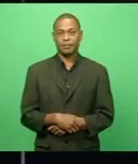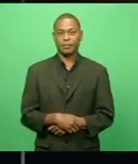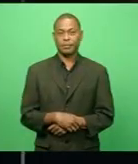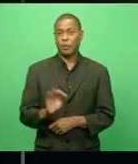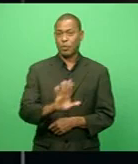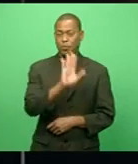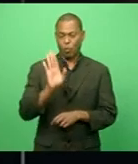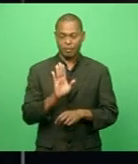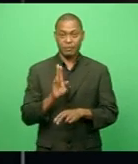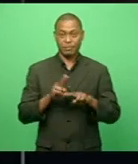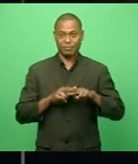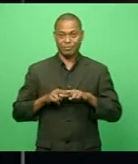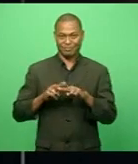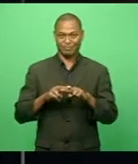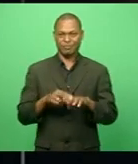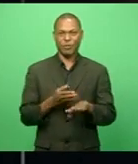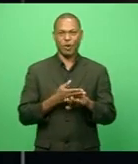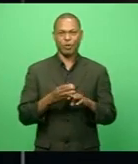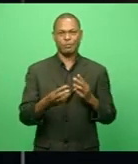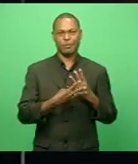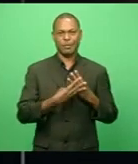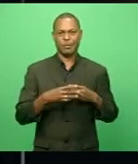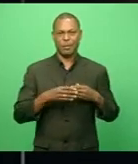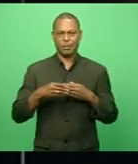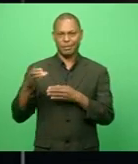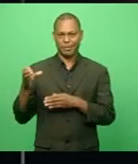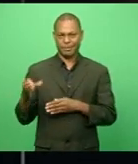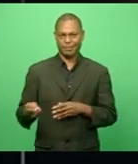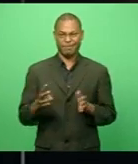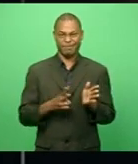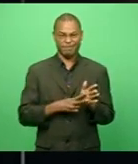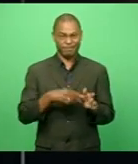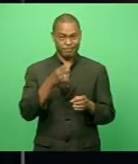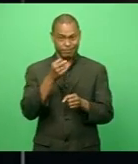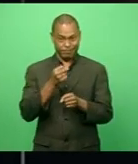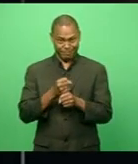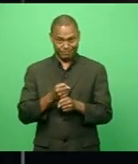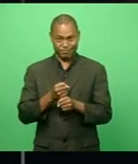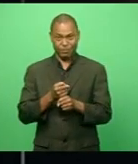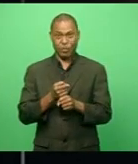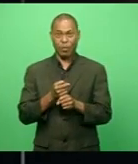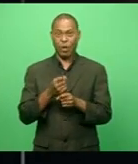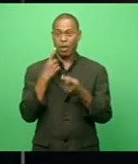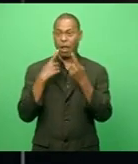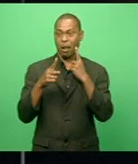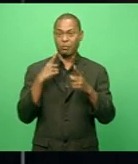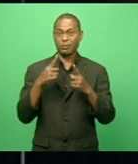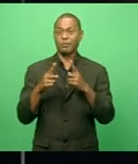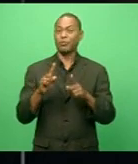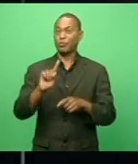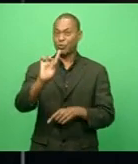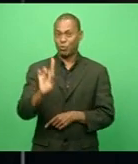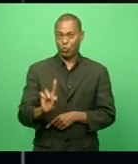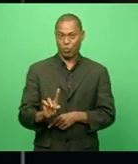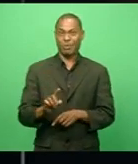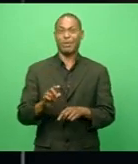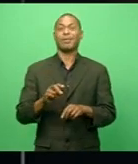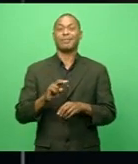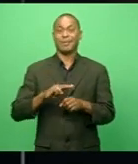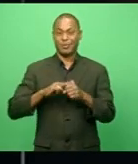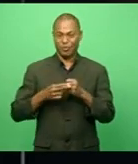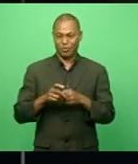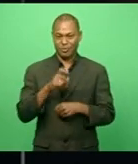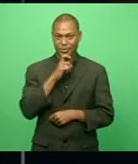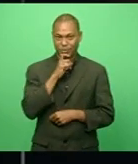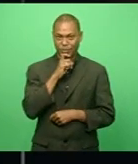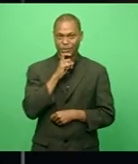Bulavinaka, Fiji. New SODELPA leader William Ngavoka has dropped a bombshell in an exclusive interview with FBC News this afternoon.